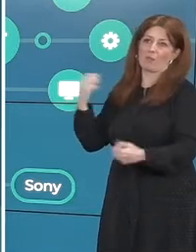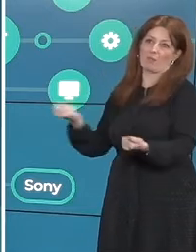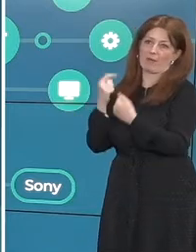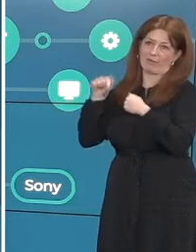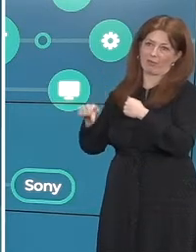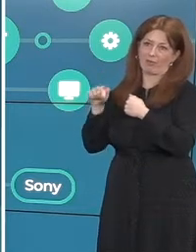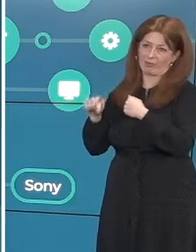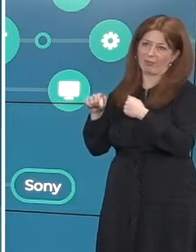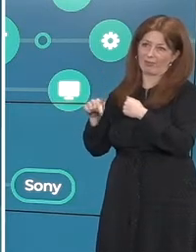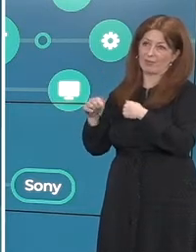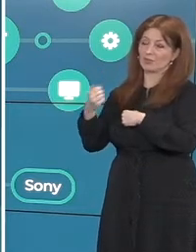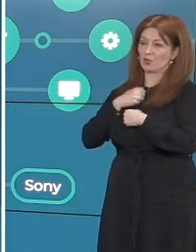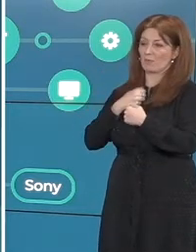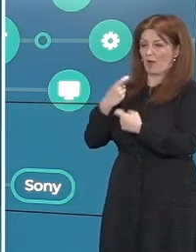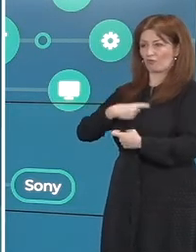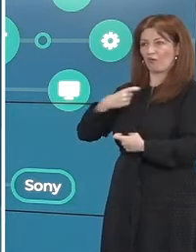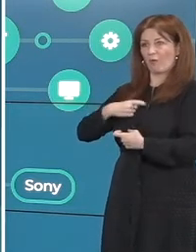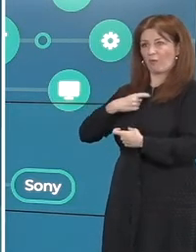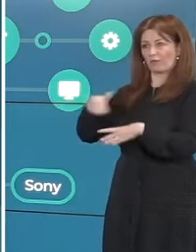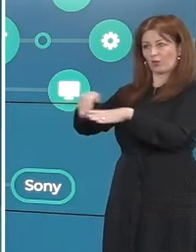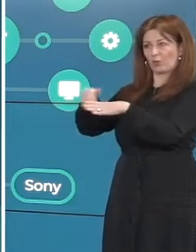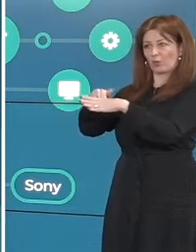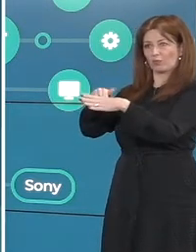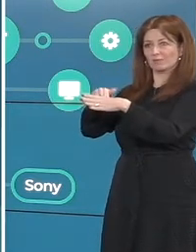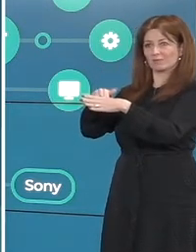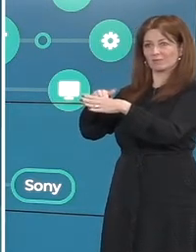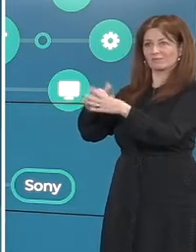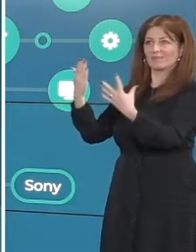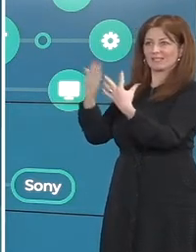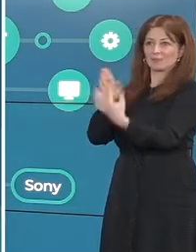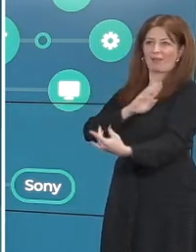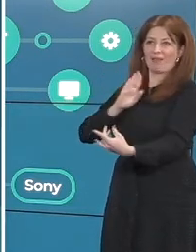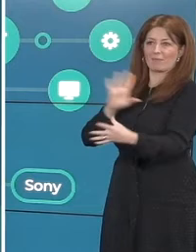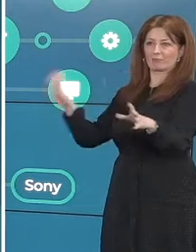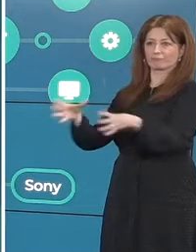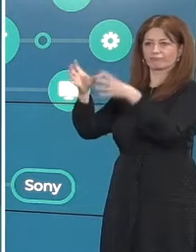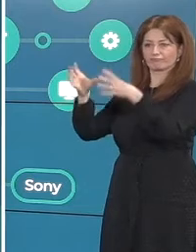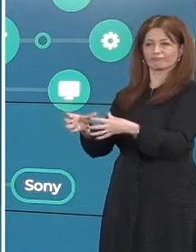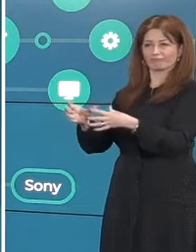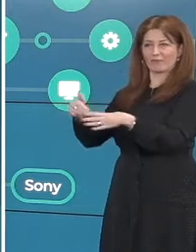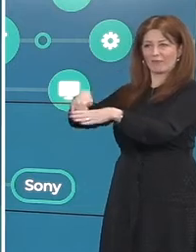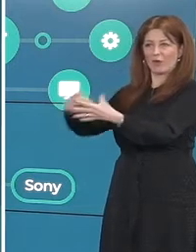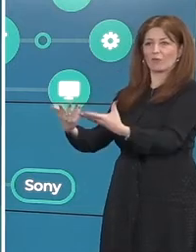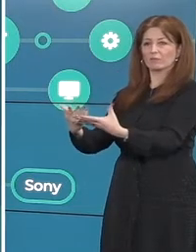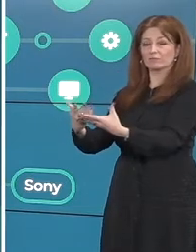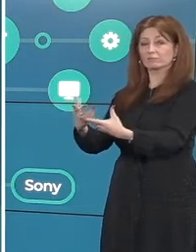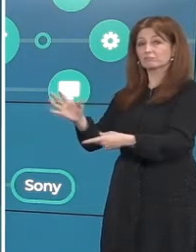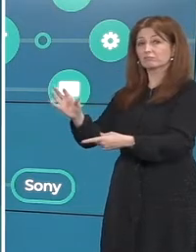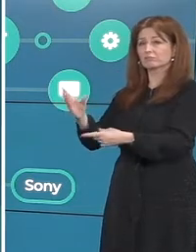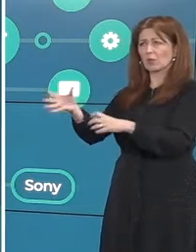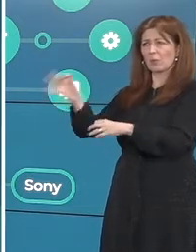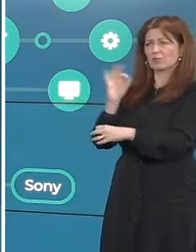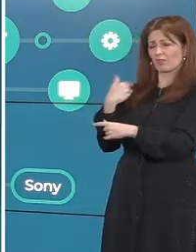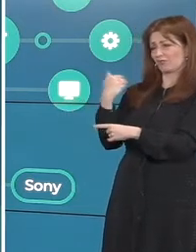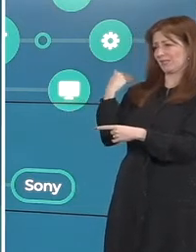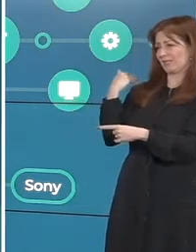is now as part of the accessibility army. You know, people ask me all the time, how many people are on your accessibility team? And my